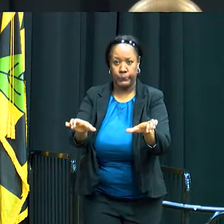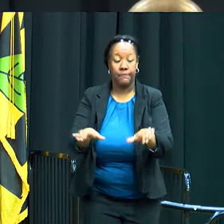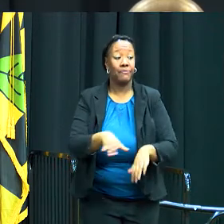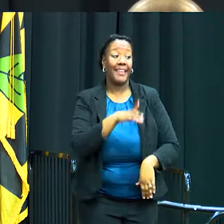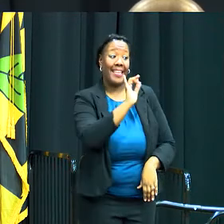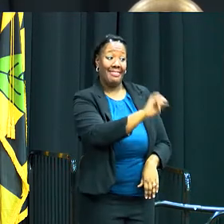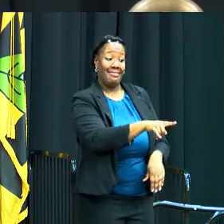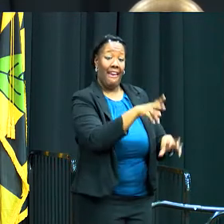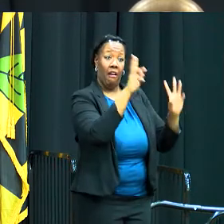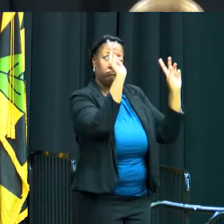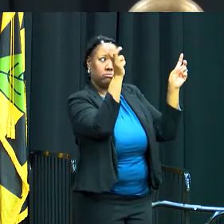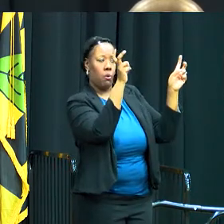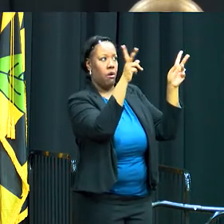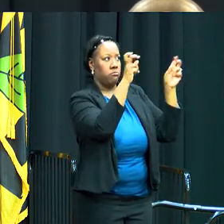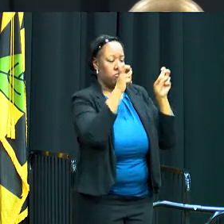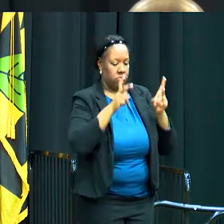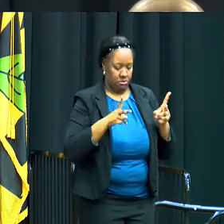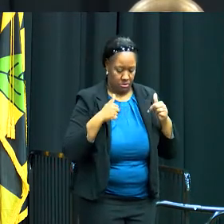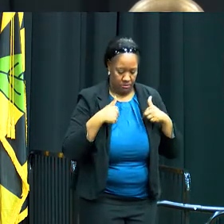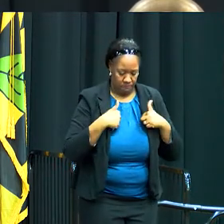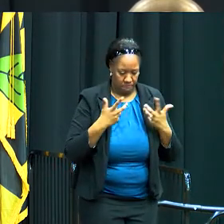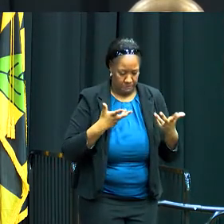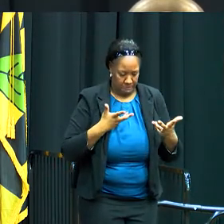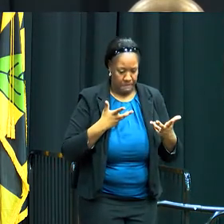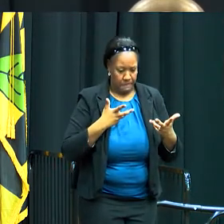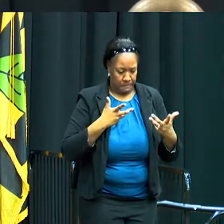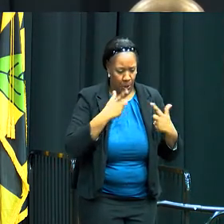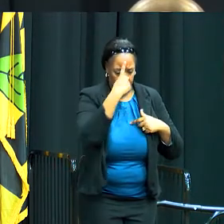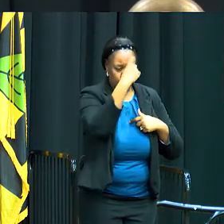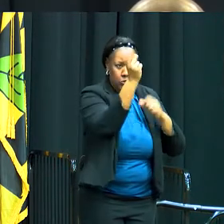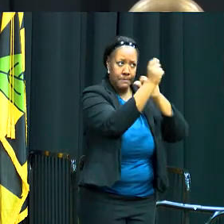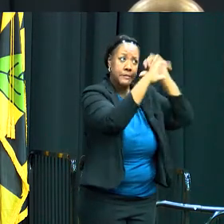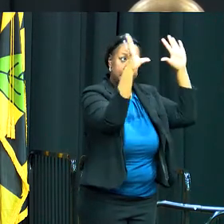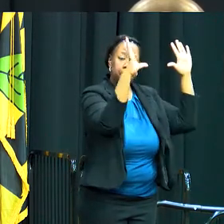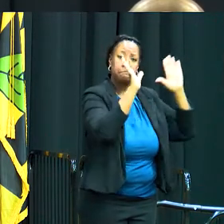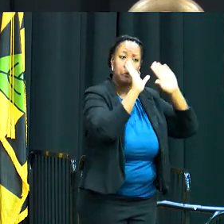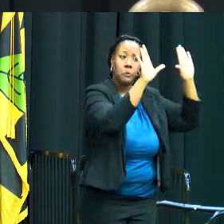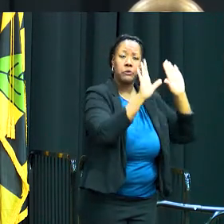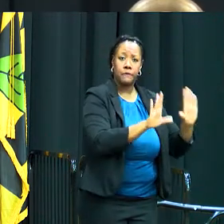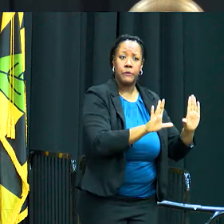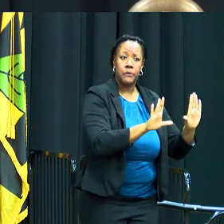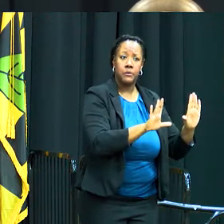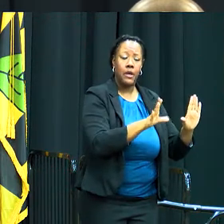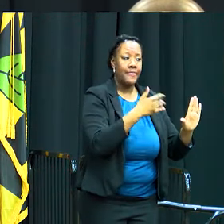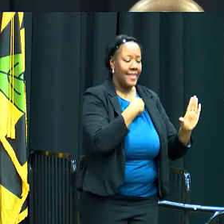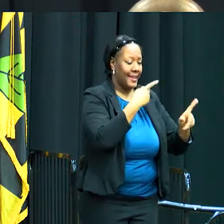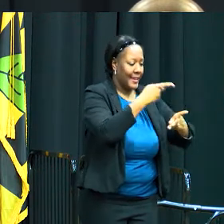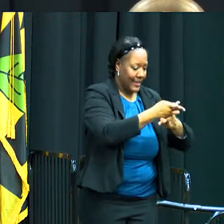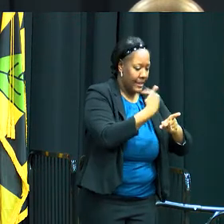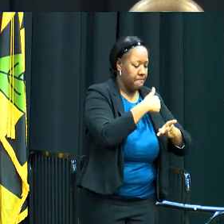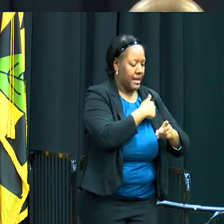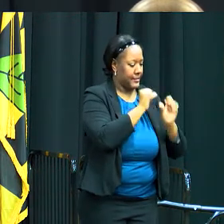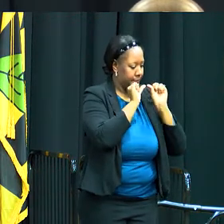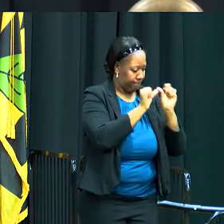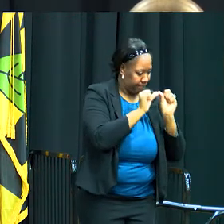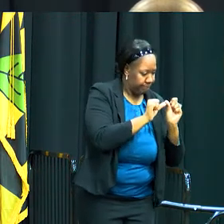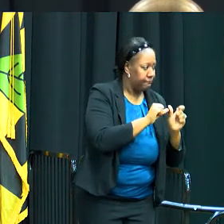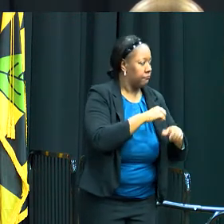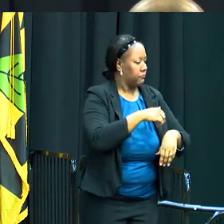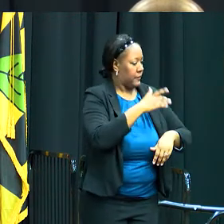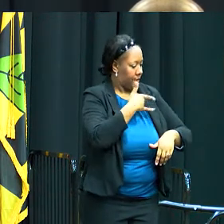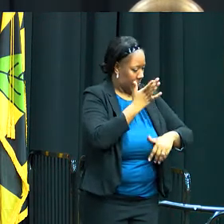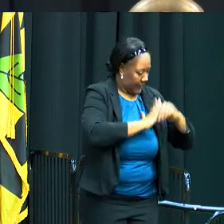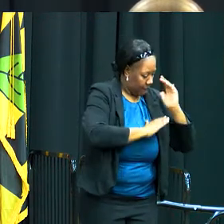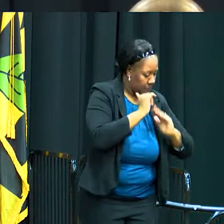to mean that while dreams are wonderful, in fact, at times they can sustain us and give us comfort when we have